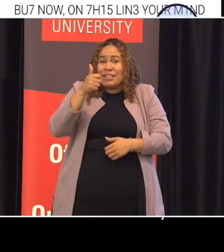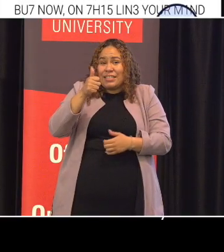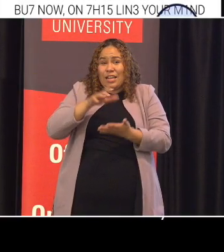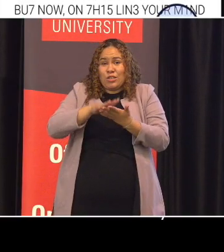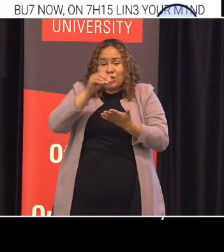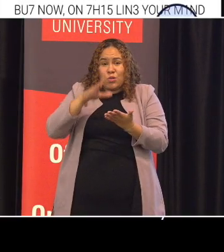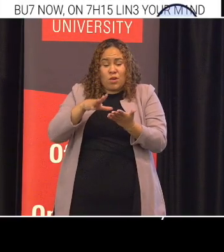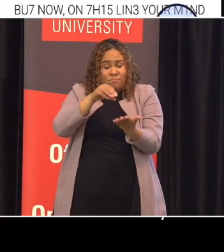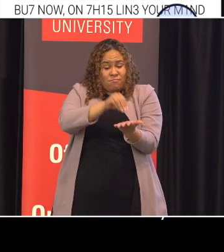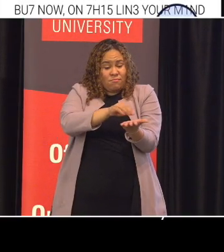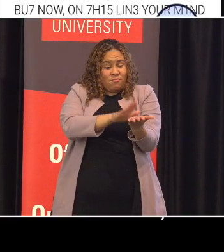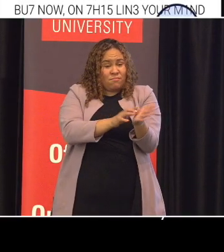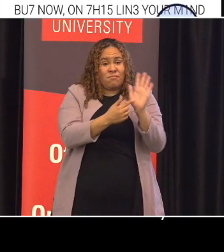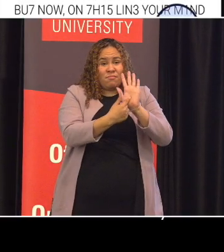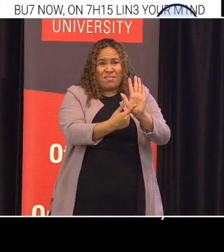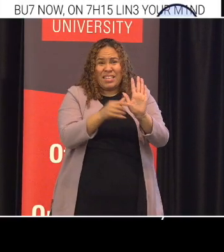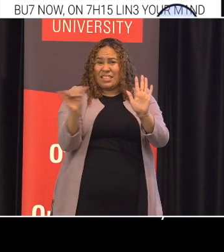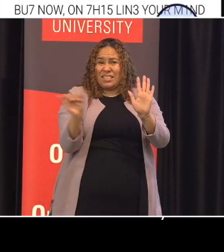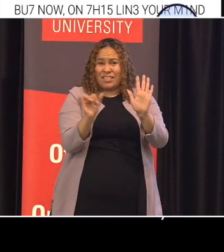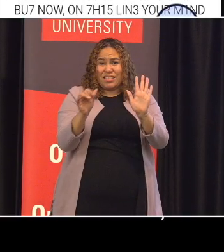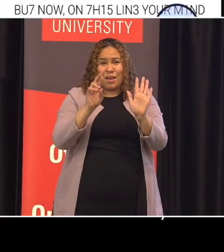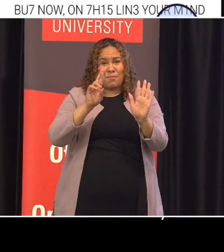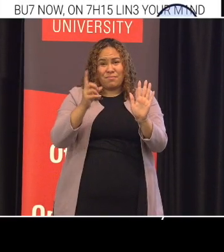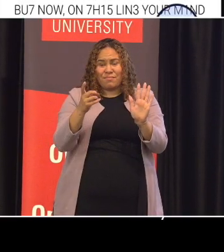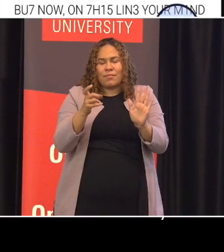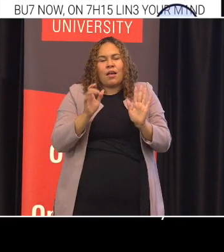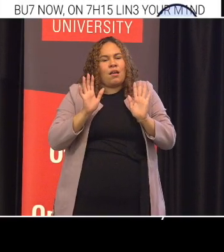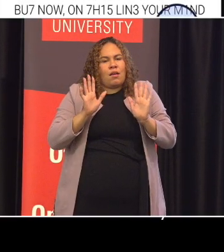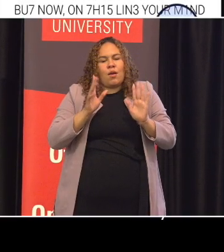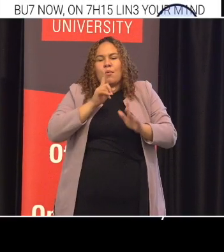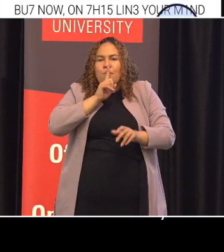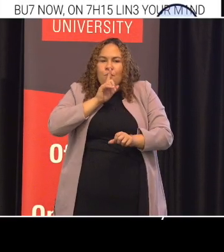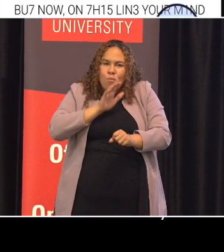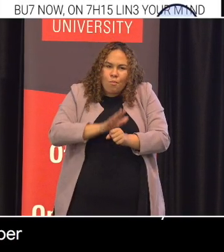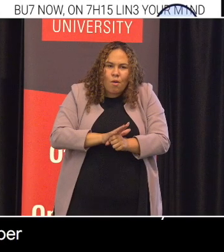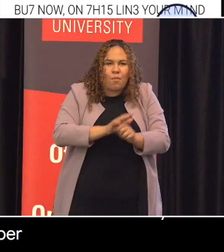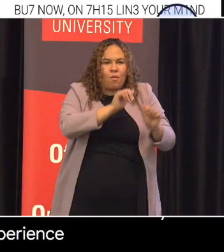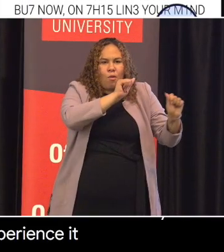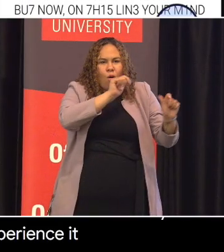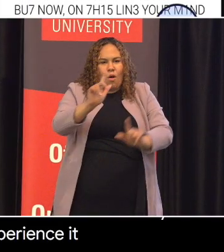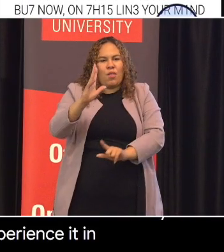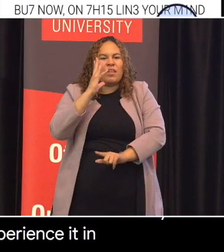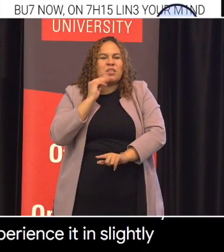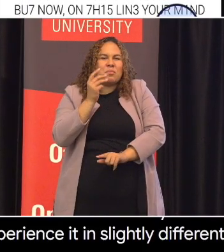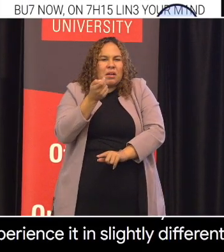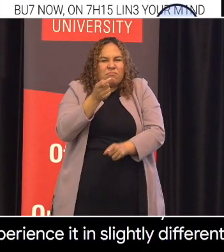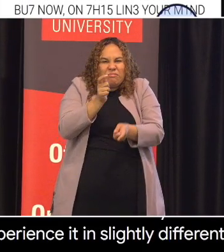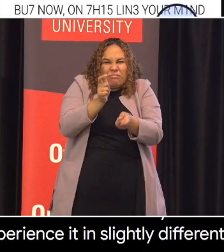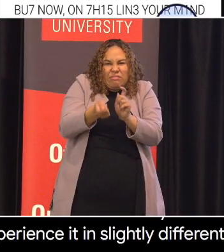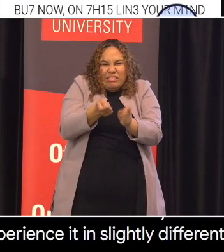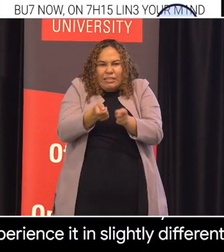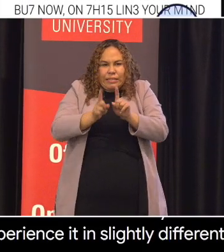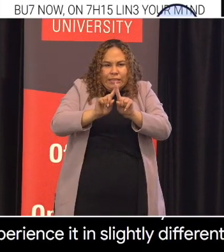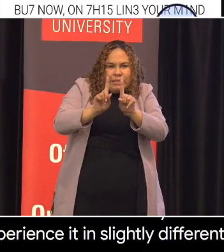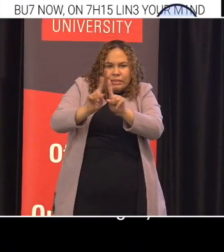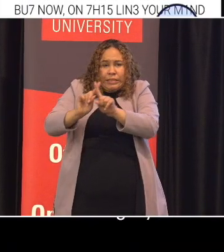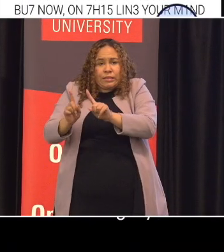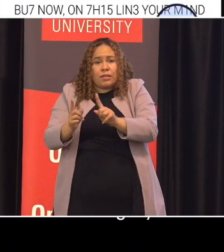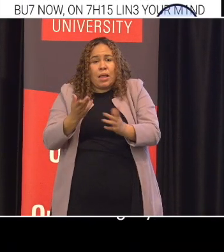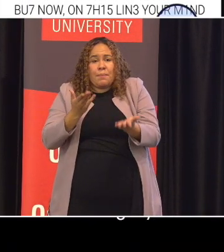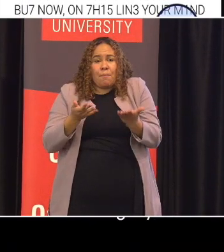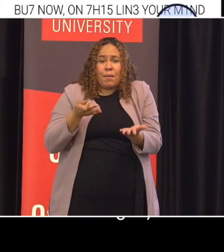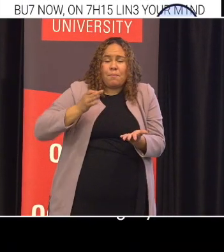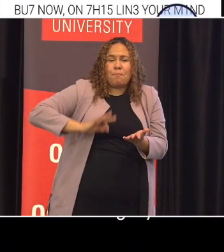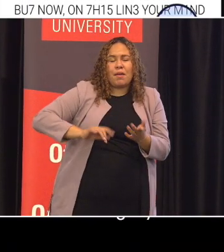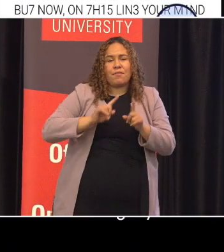paper have the same diagnosis. I guarantee you that all 10 of them will experience it in slightly different ways. They may benefit from